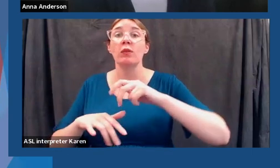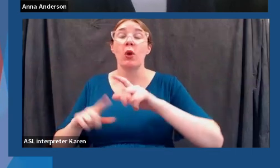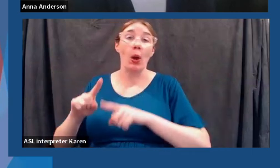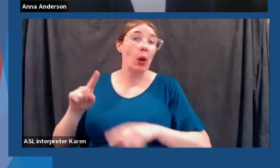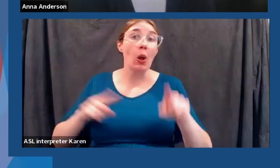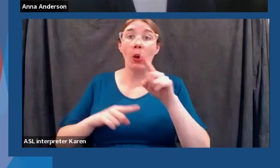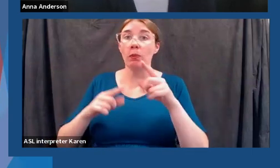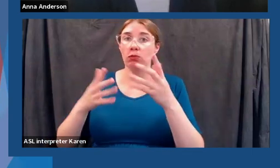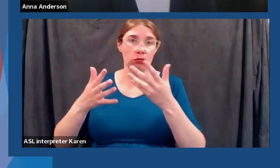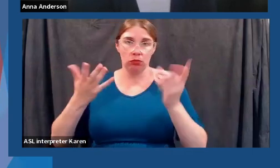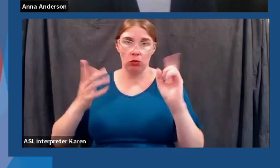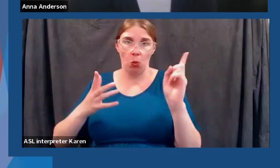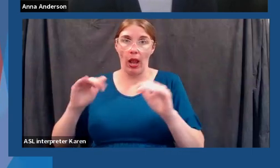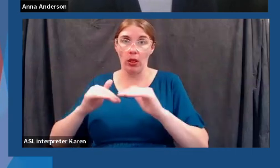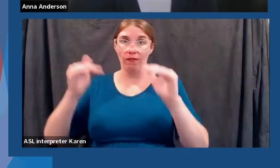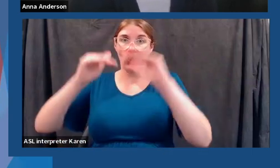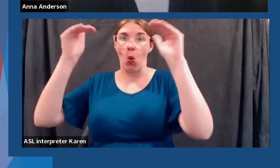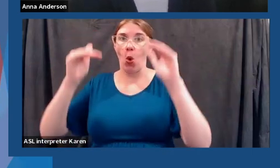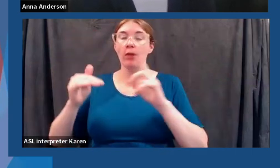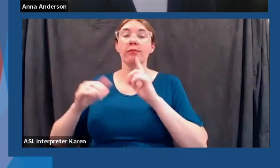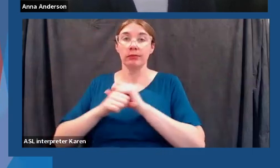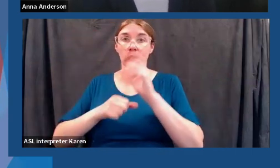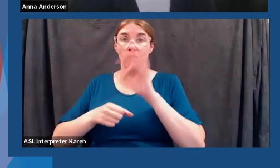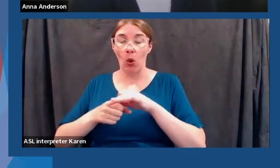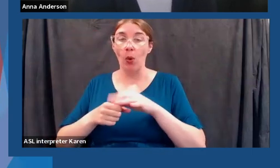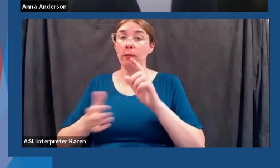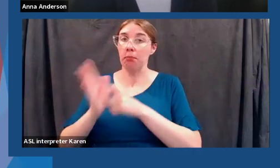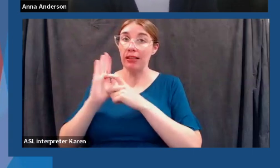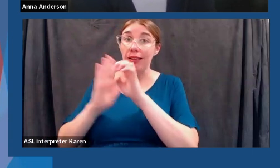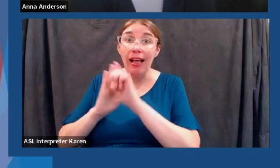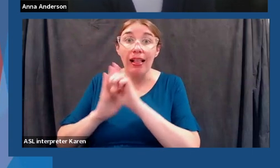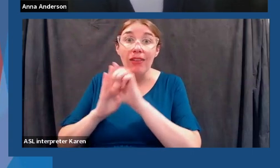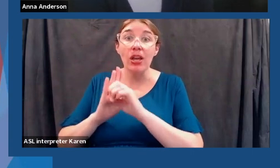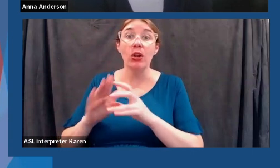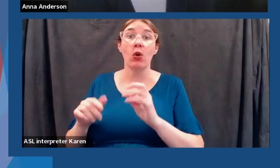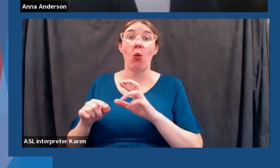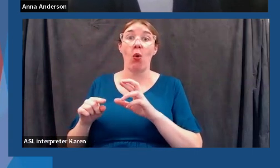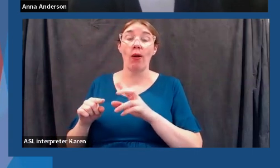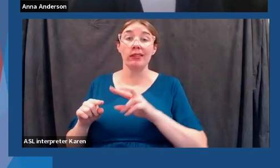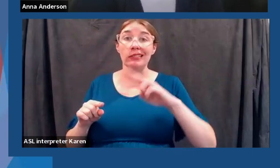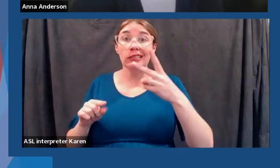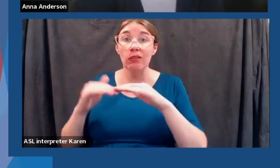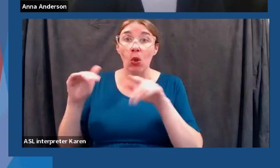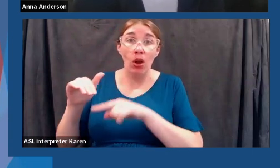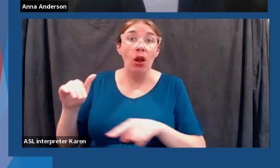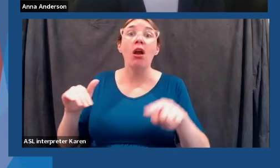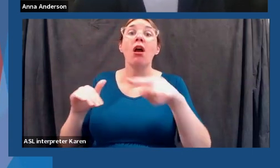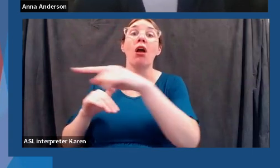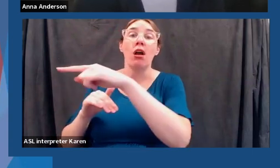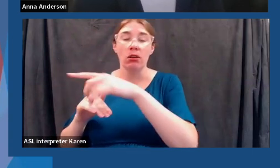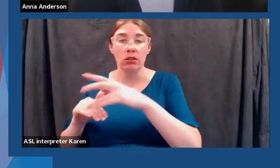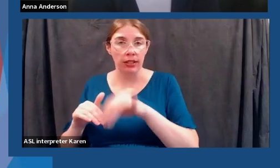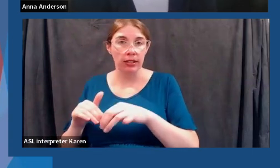the actual polling place is. So there needs to be an elevator or a way to get to like the second floor if you have that